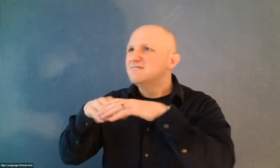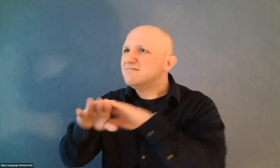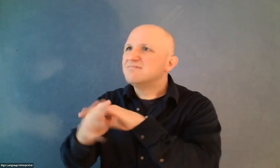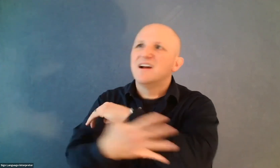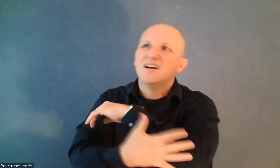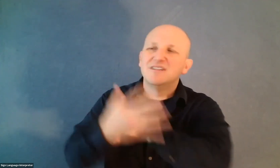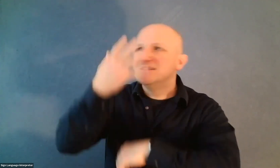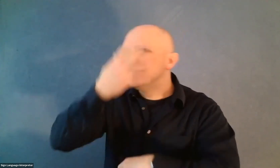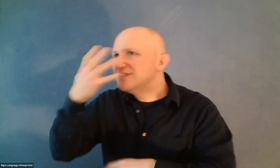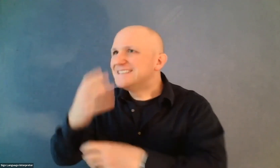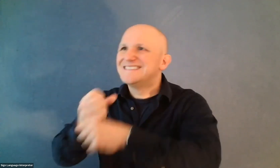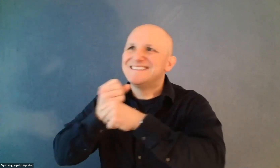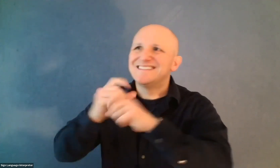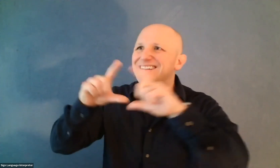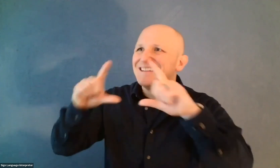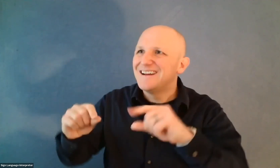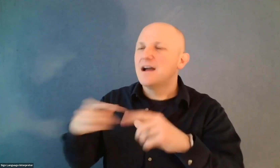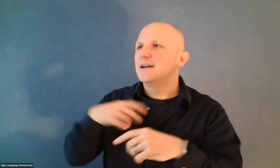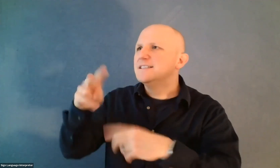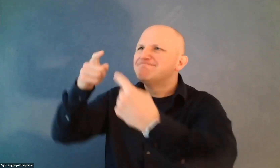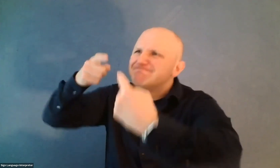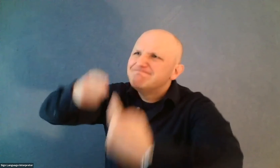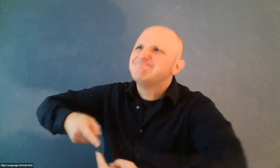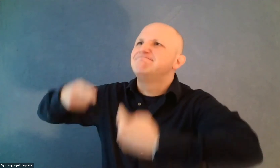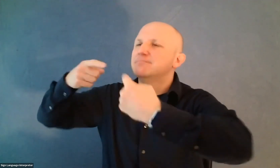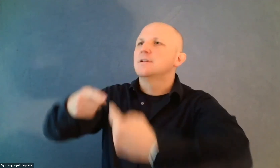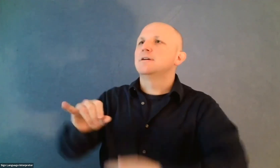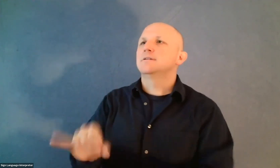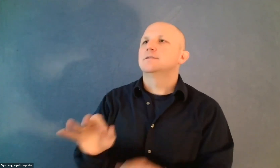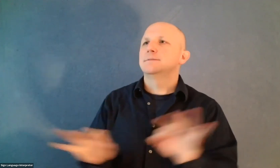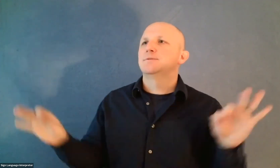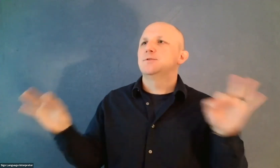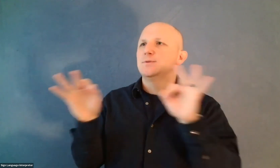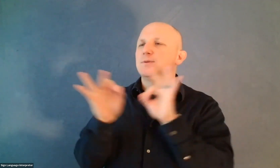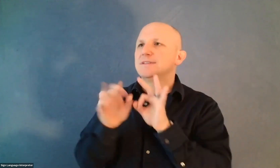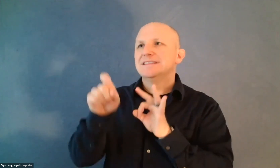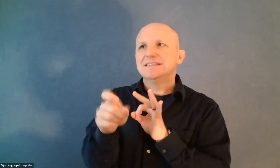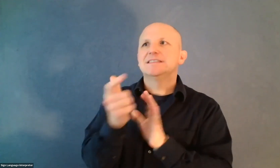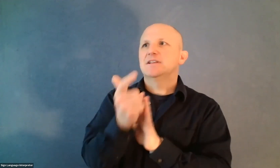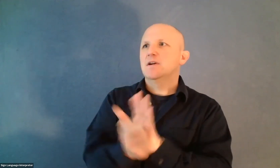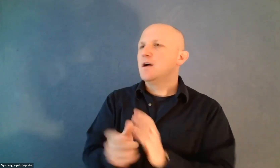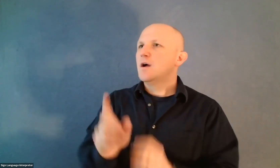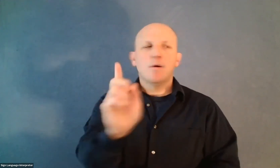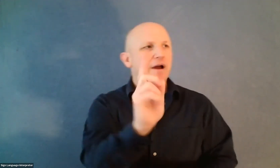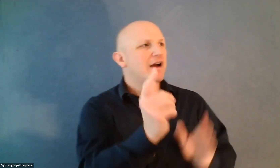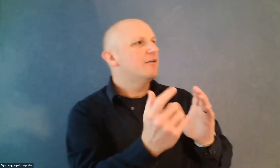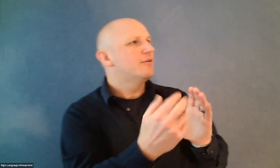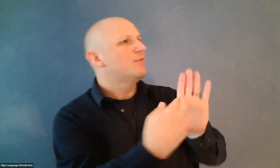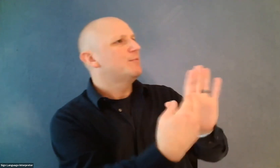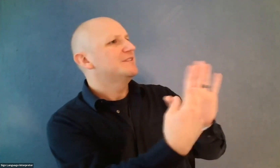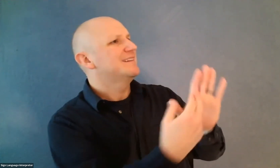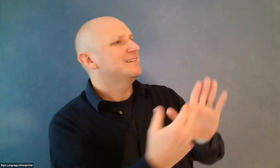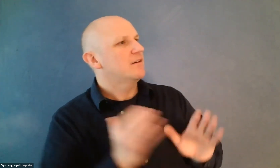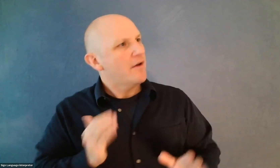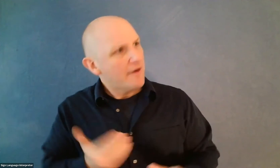watching my parents struggle, seeing my family struggle, made me realize that there really wasn't any representation, especially within the